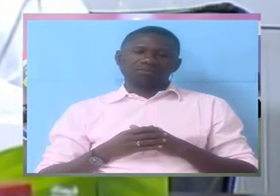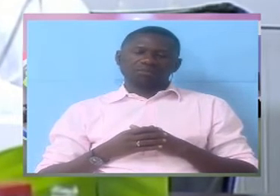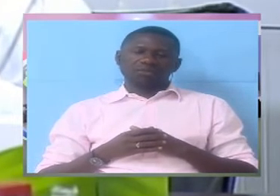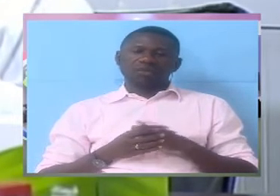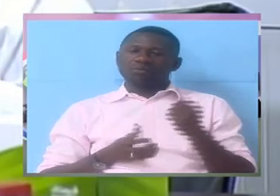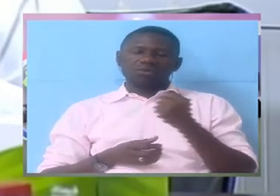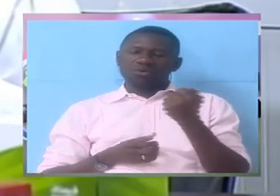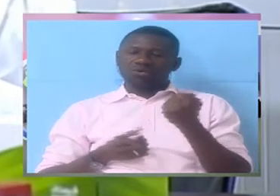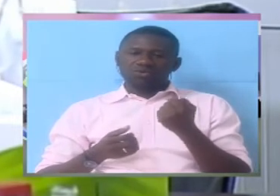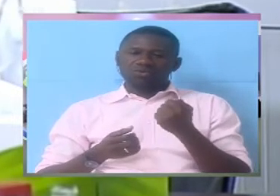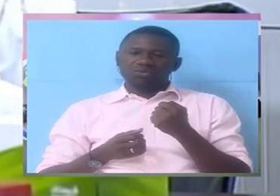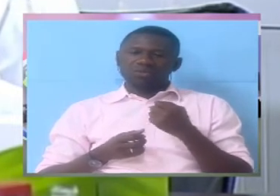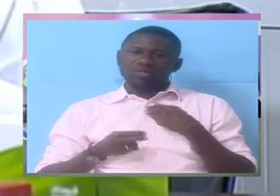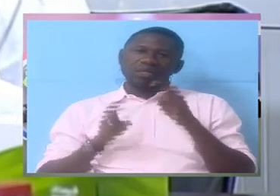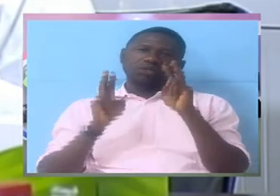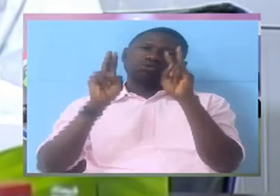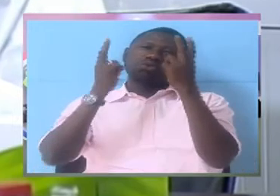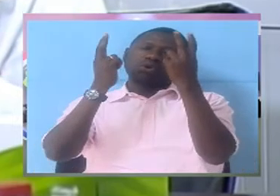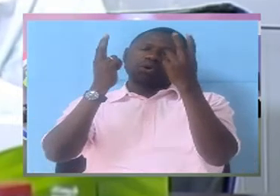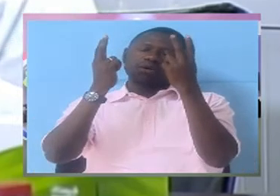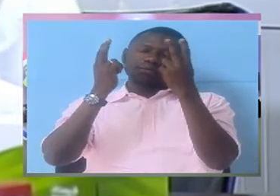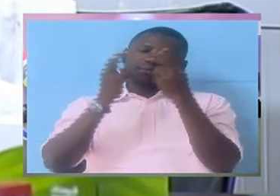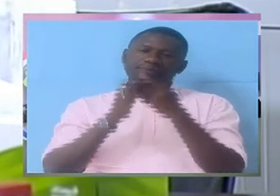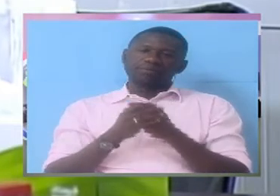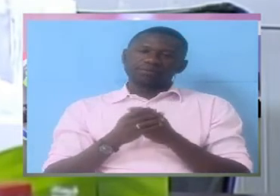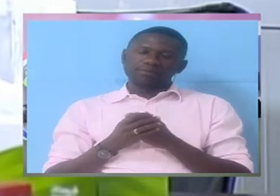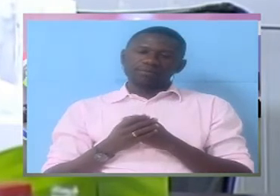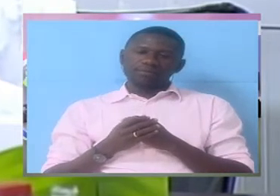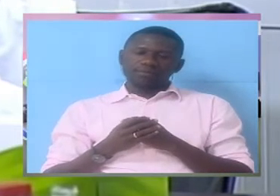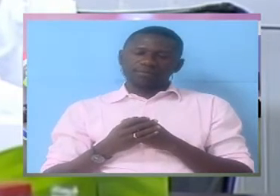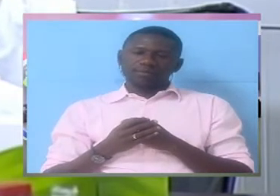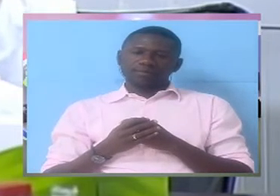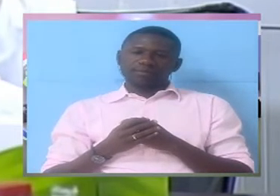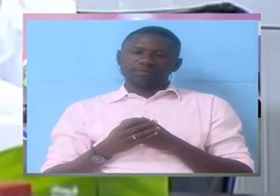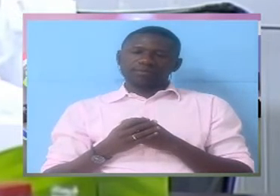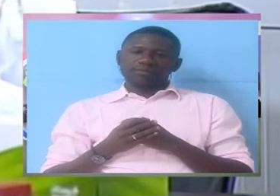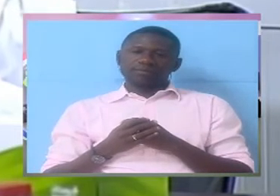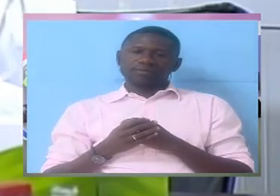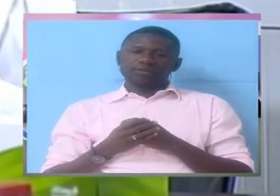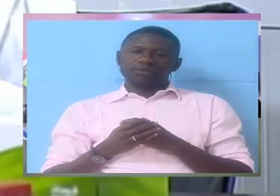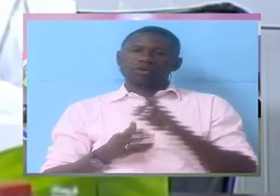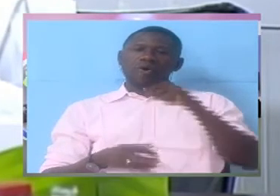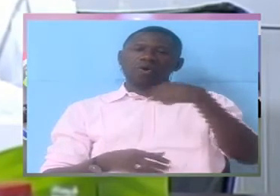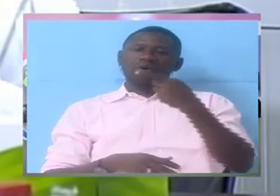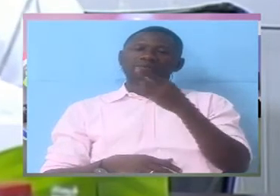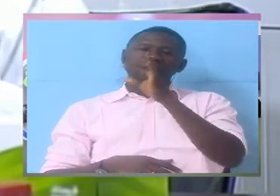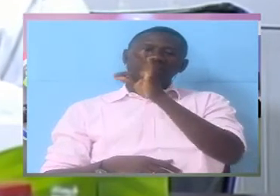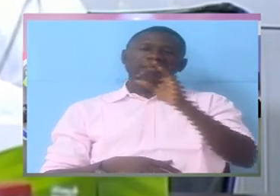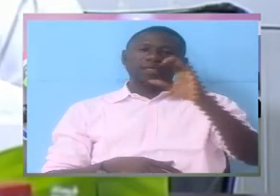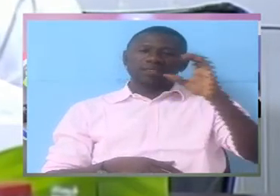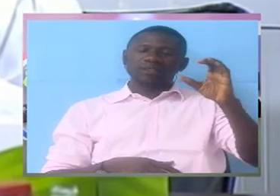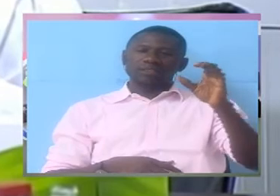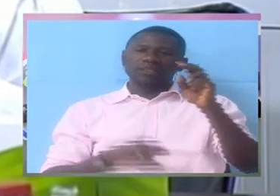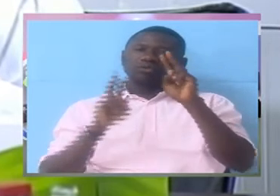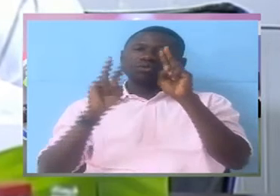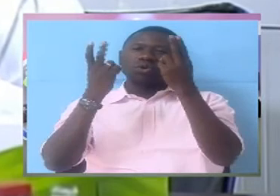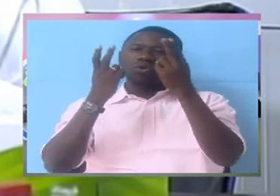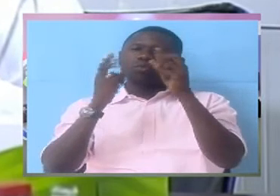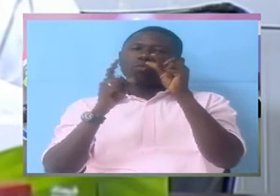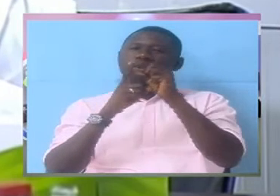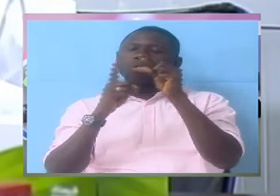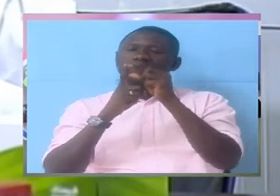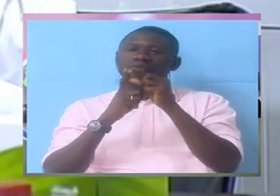because kadu the slogan sando momenti of trrc trrc la